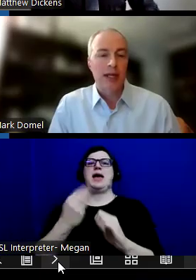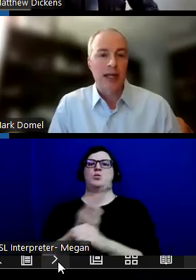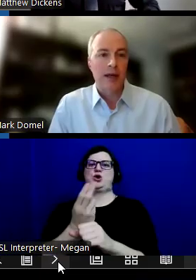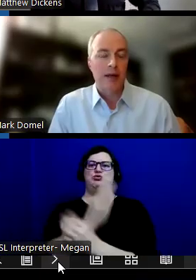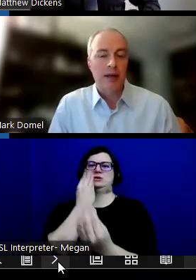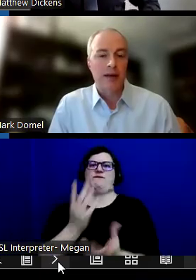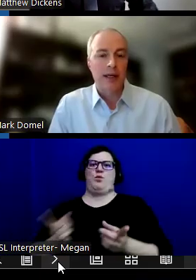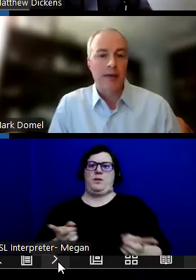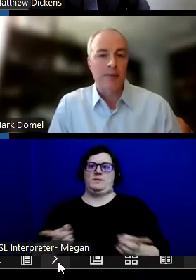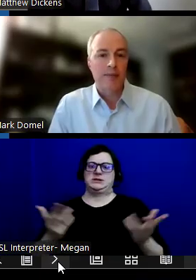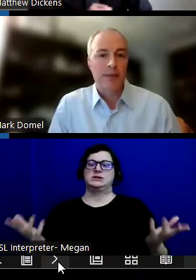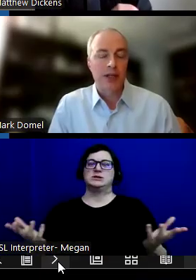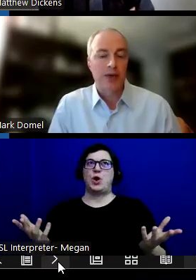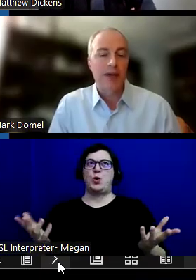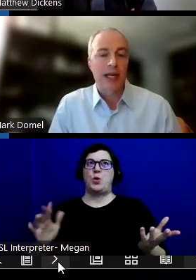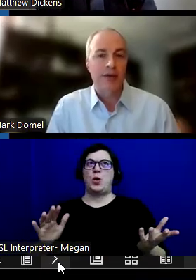So the